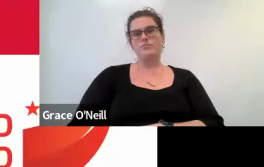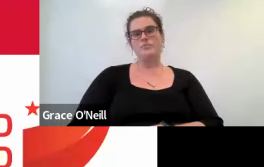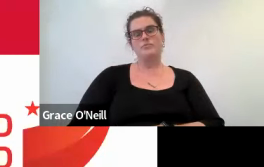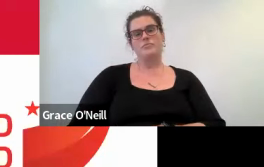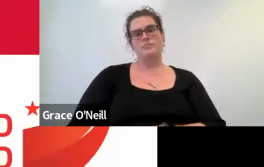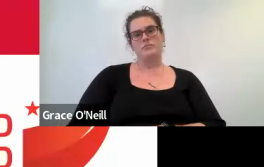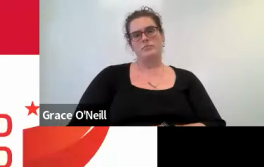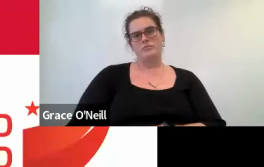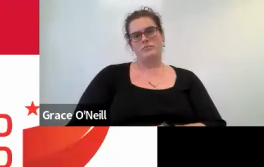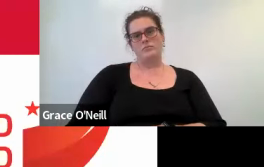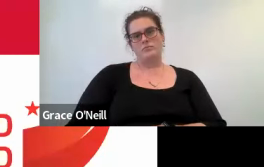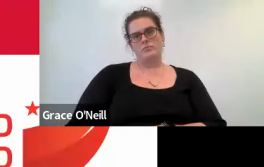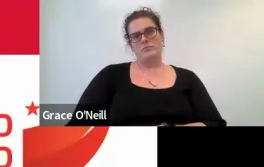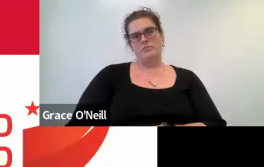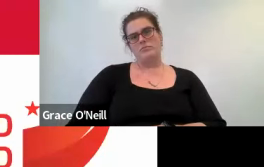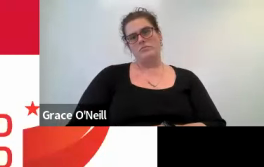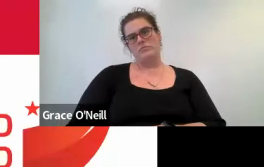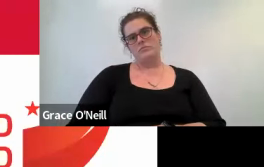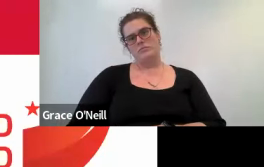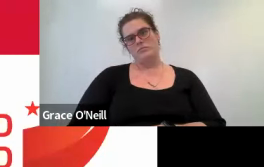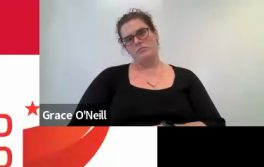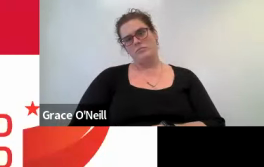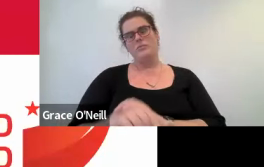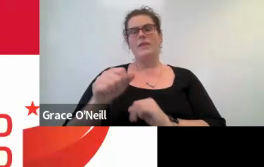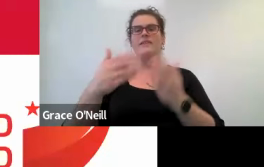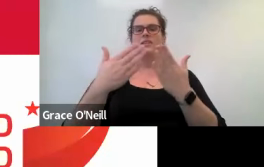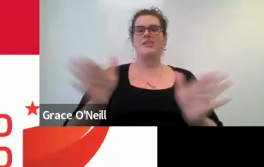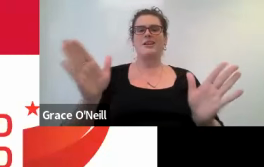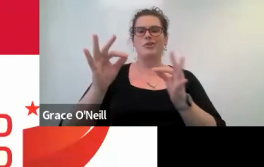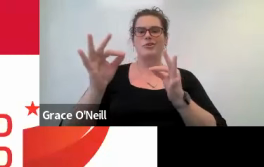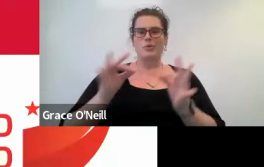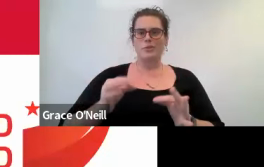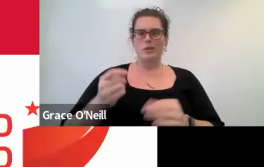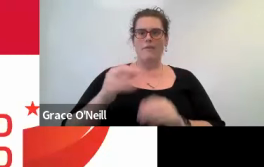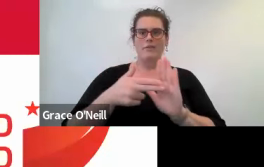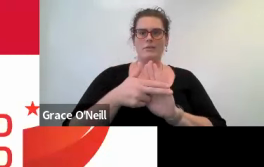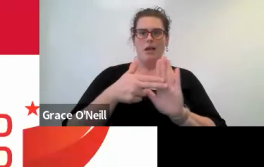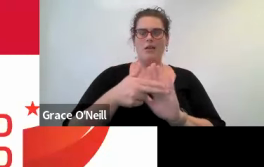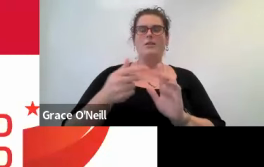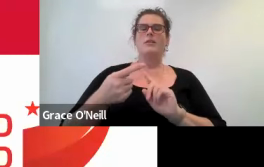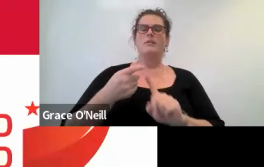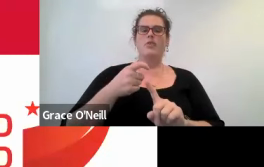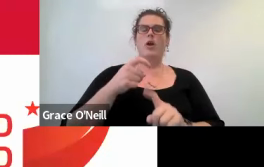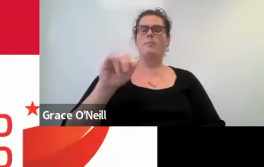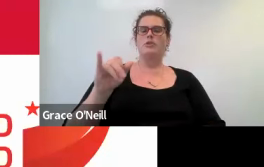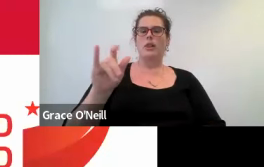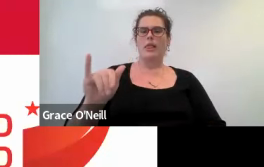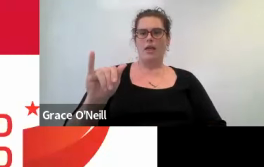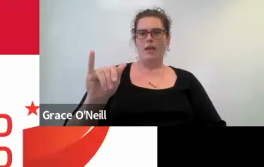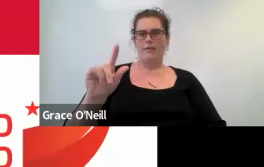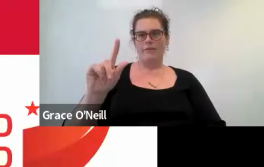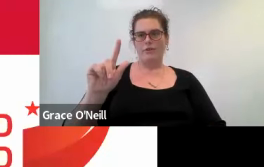And this is just a general description of the slide. This is from the July